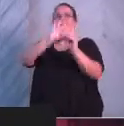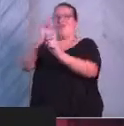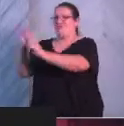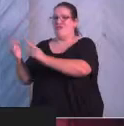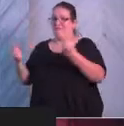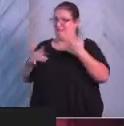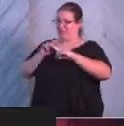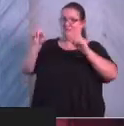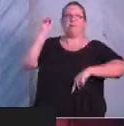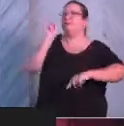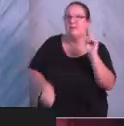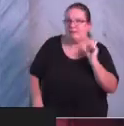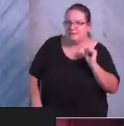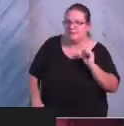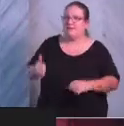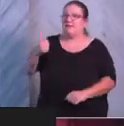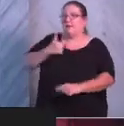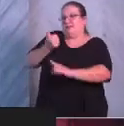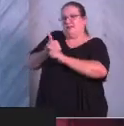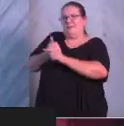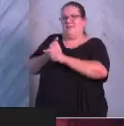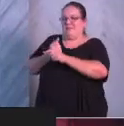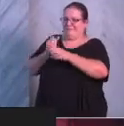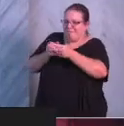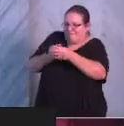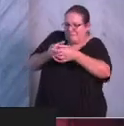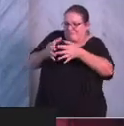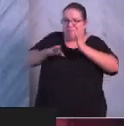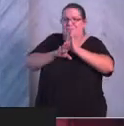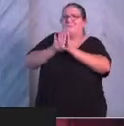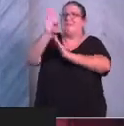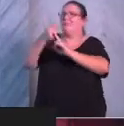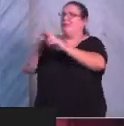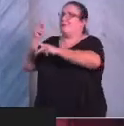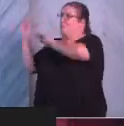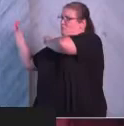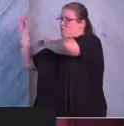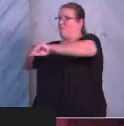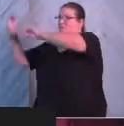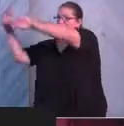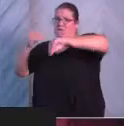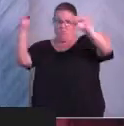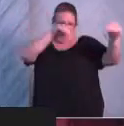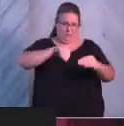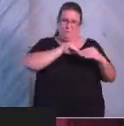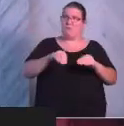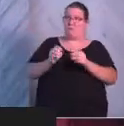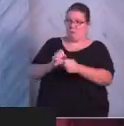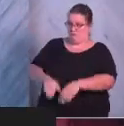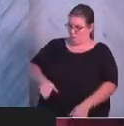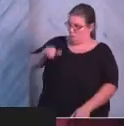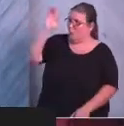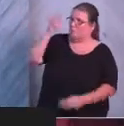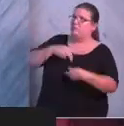differences. Canada is a country which was grown through the immigration process and immigrants. Growing up with multiculturalism, we eventually moved